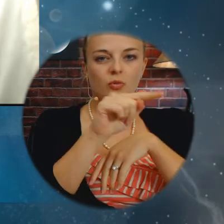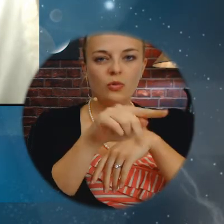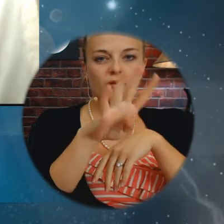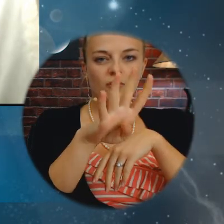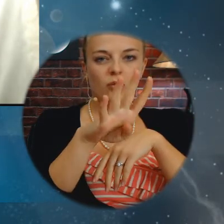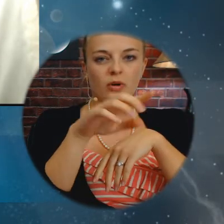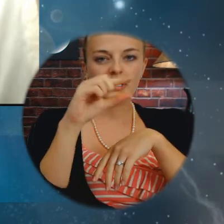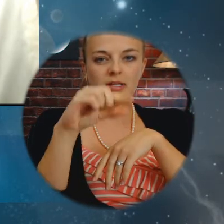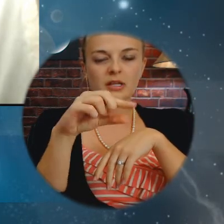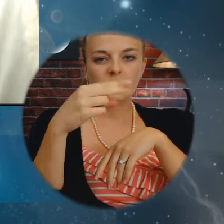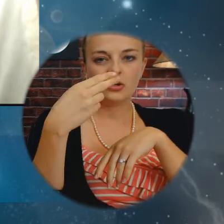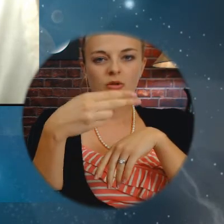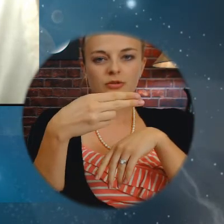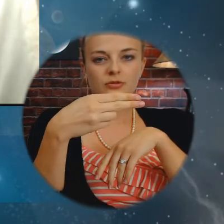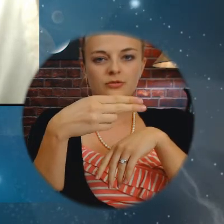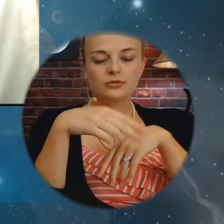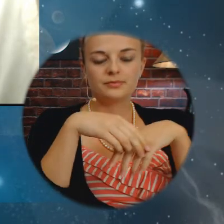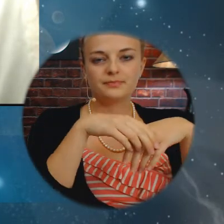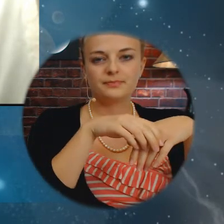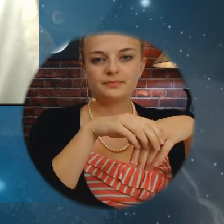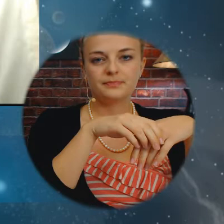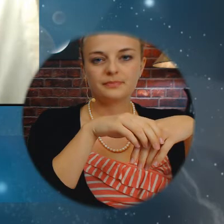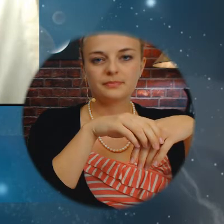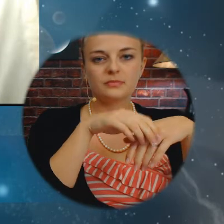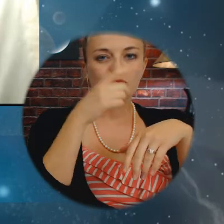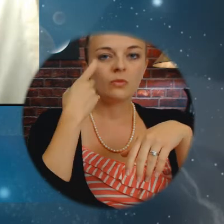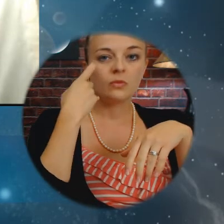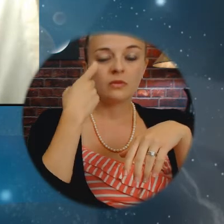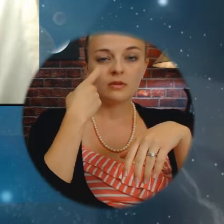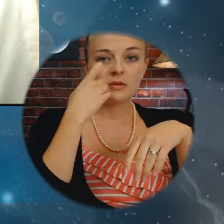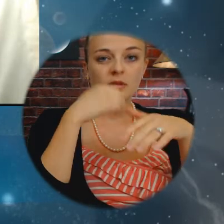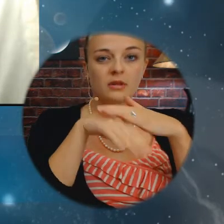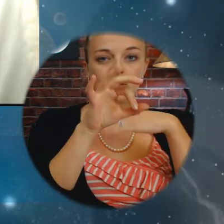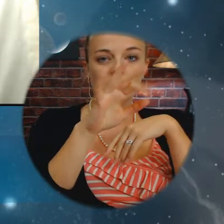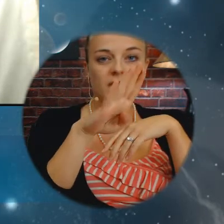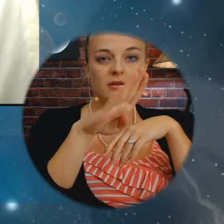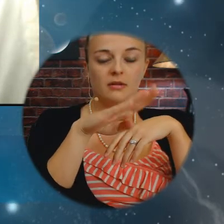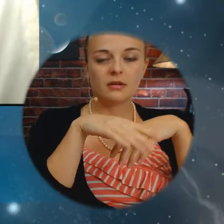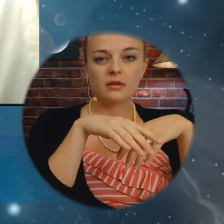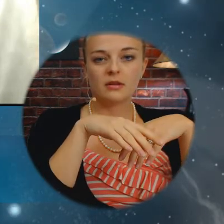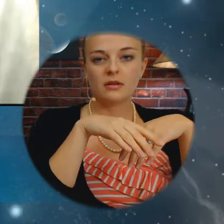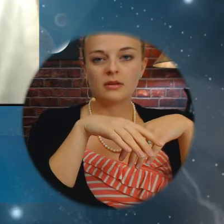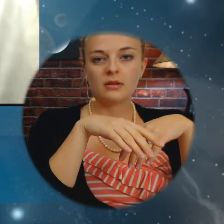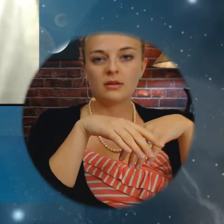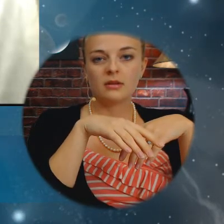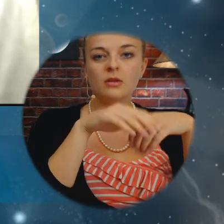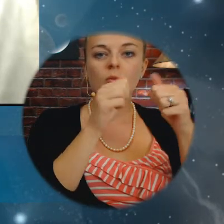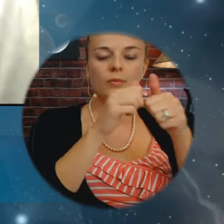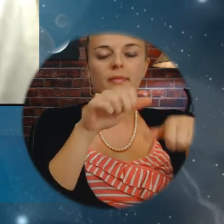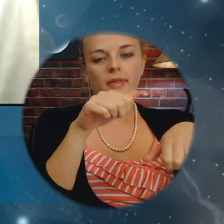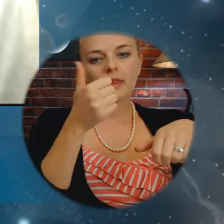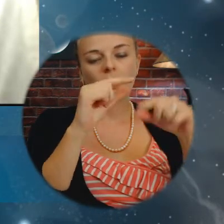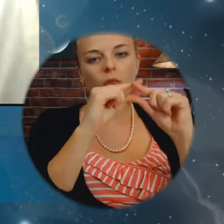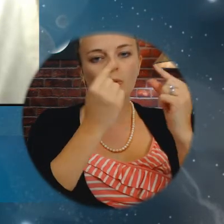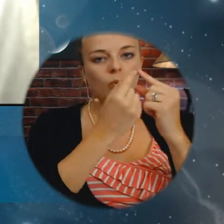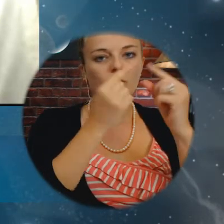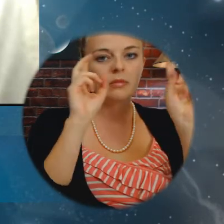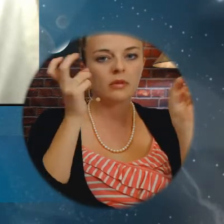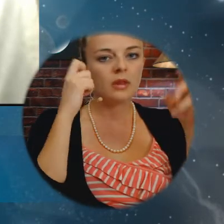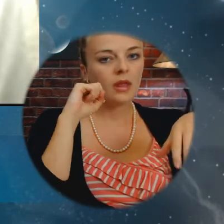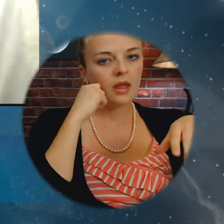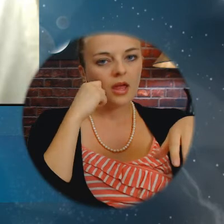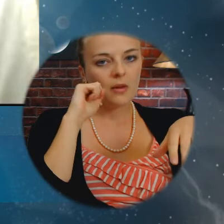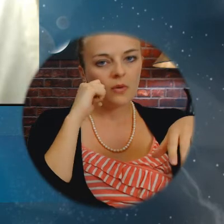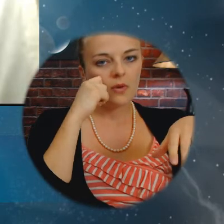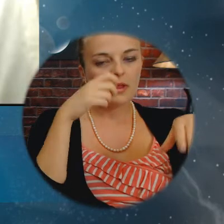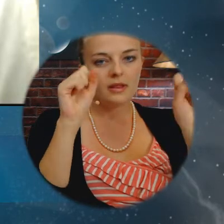FM frequency. Just recently back in February, in a collaboration with Apple, we were able to